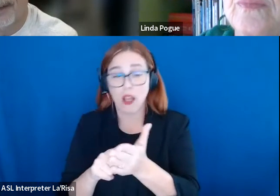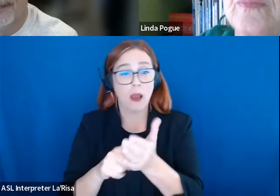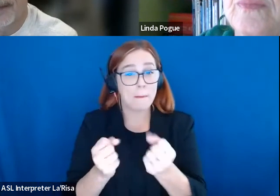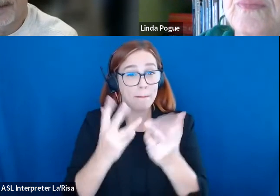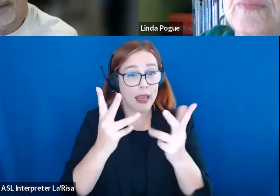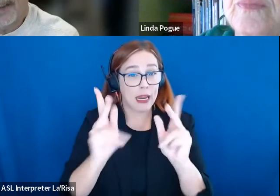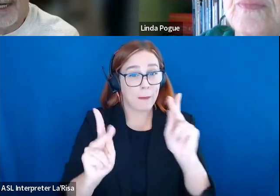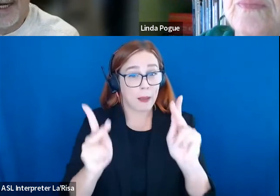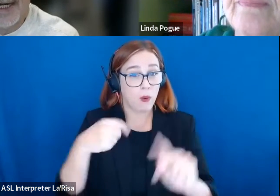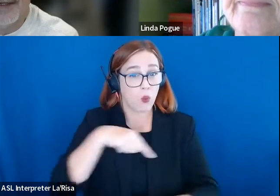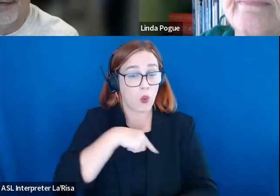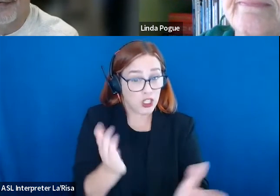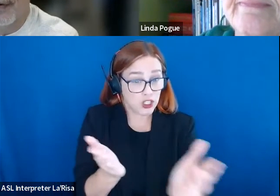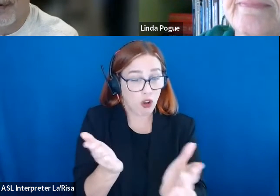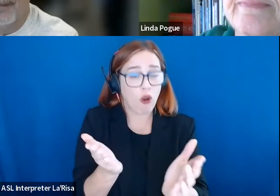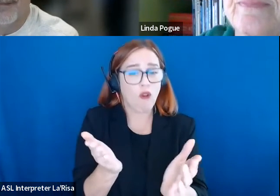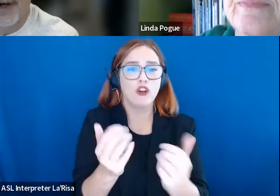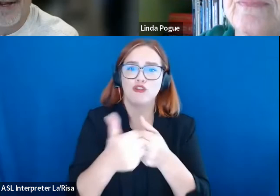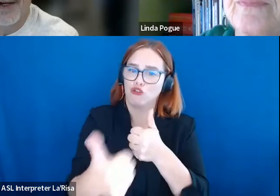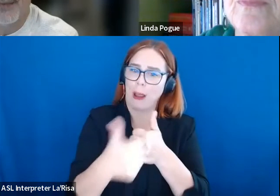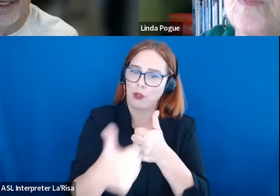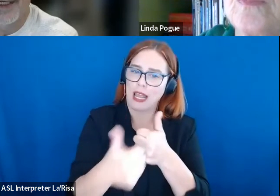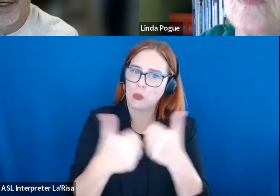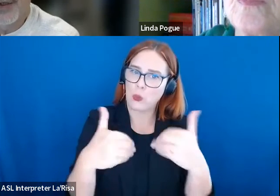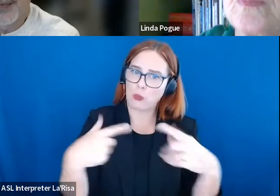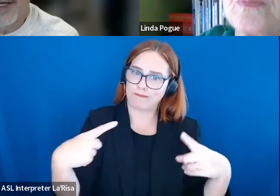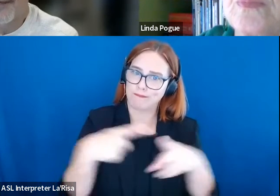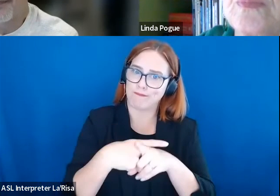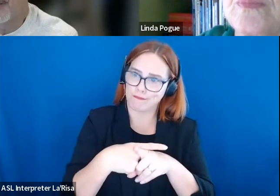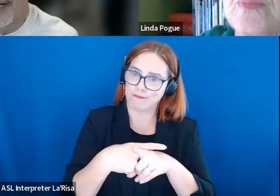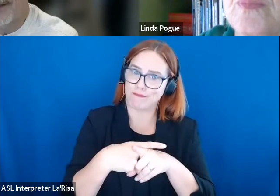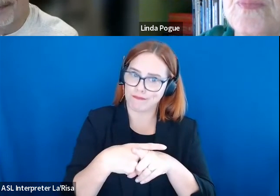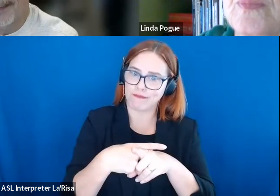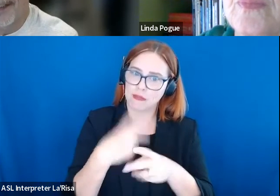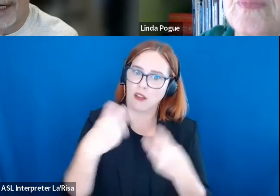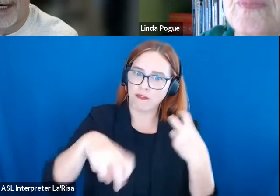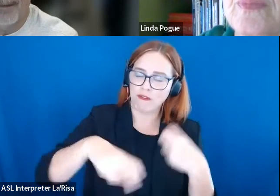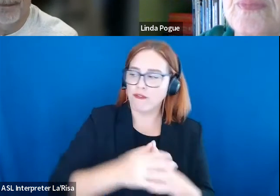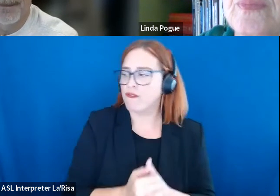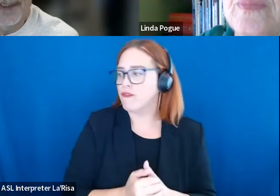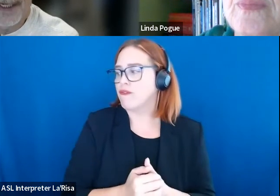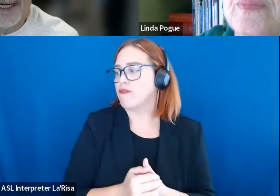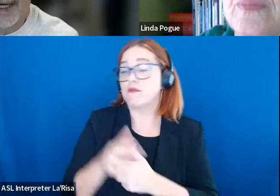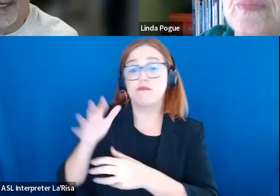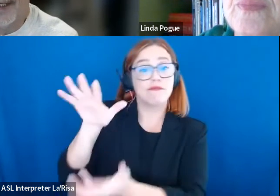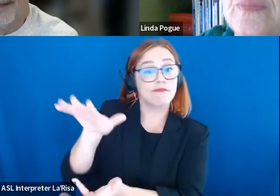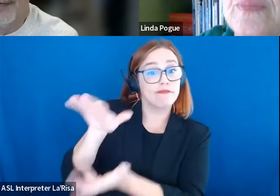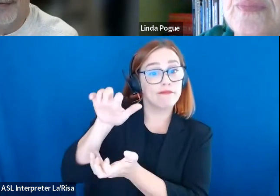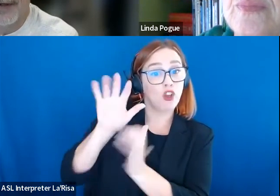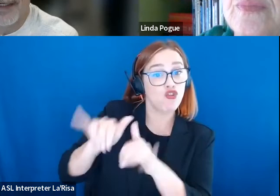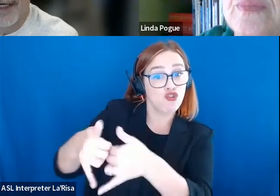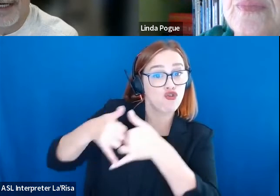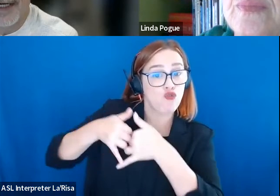biggest barriers. And so from that, we got some grant money